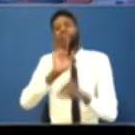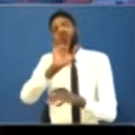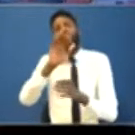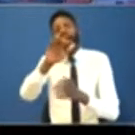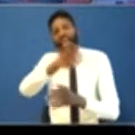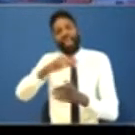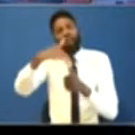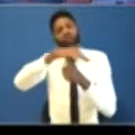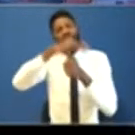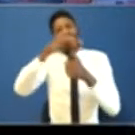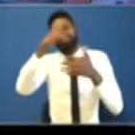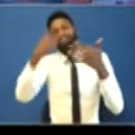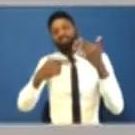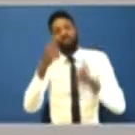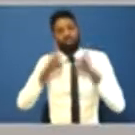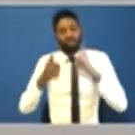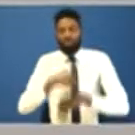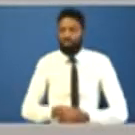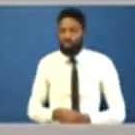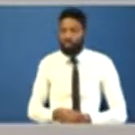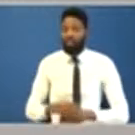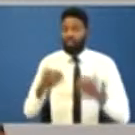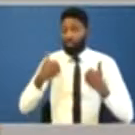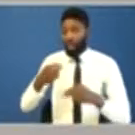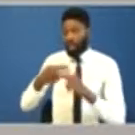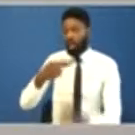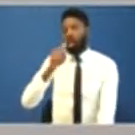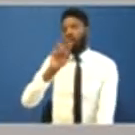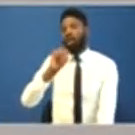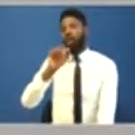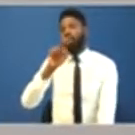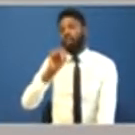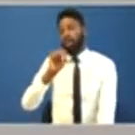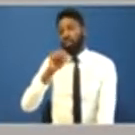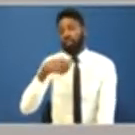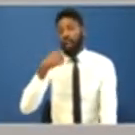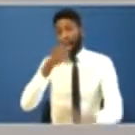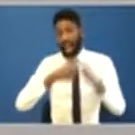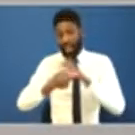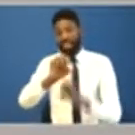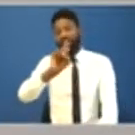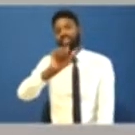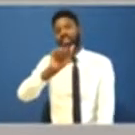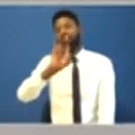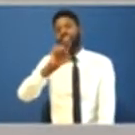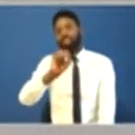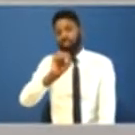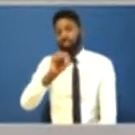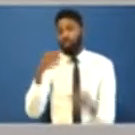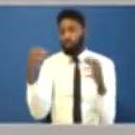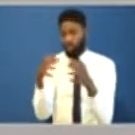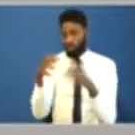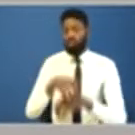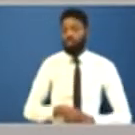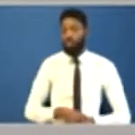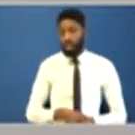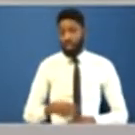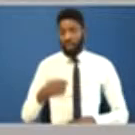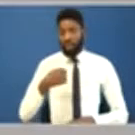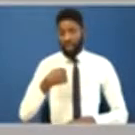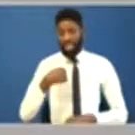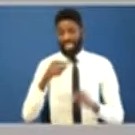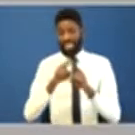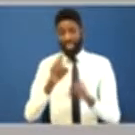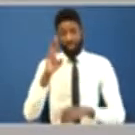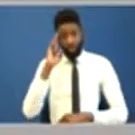okay my name is harman singh girl i'm the suffena candidate for nairobi county governor one of the reasons i've been back